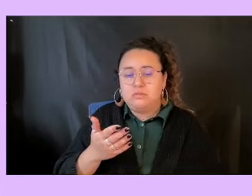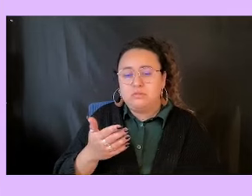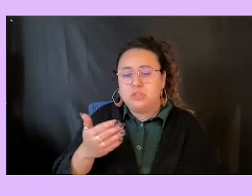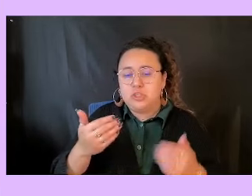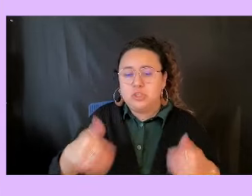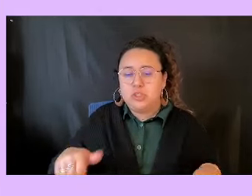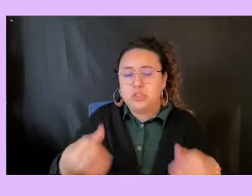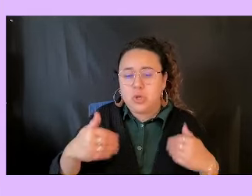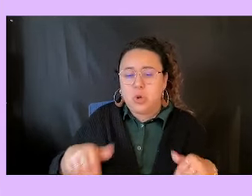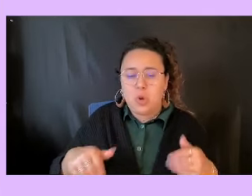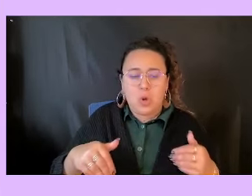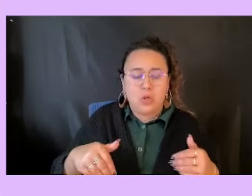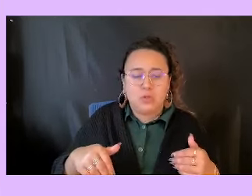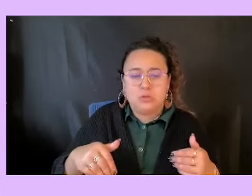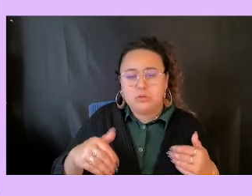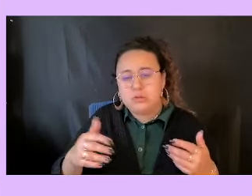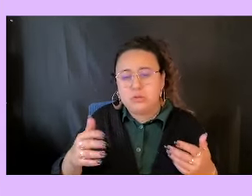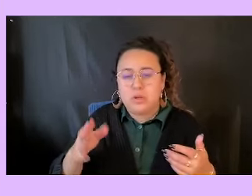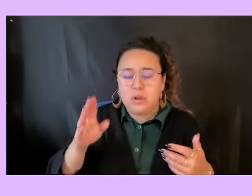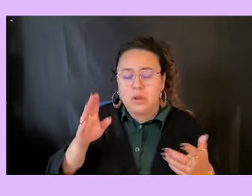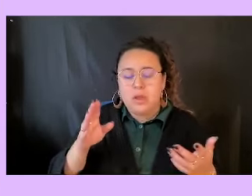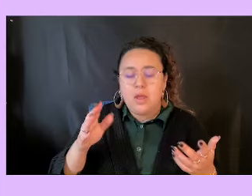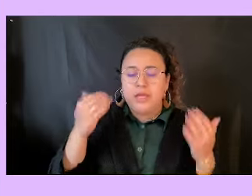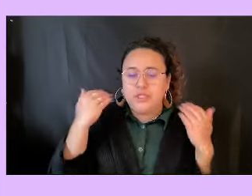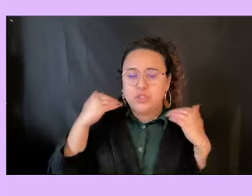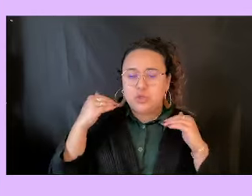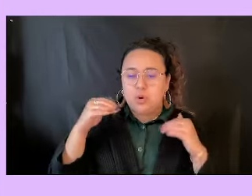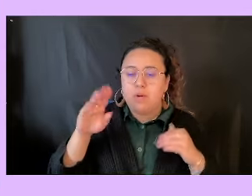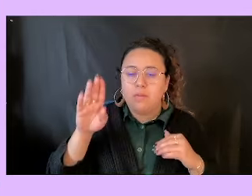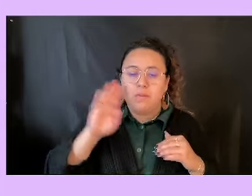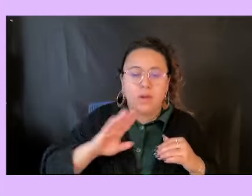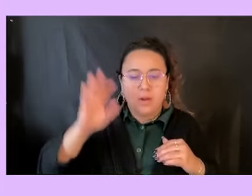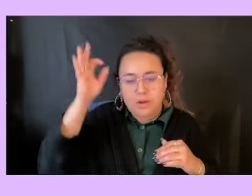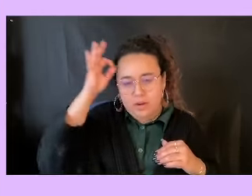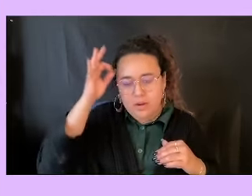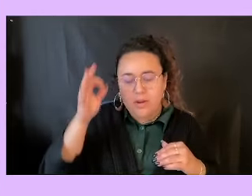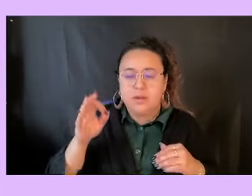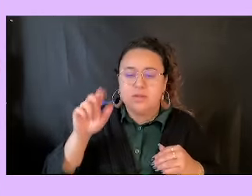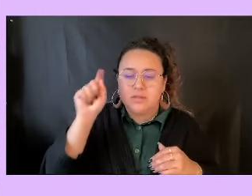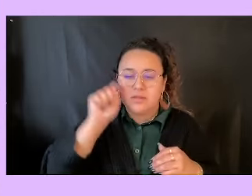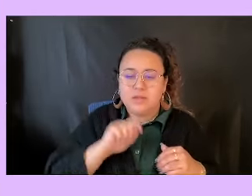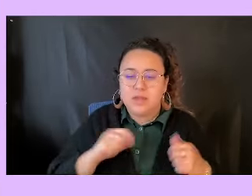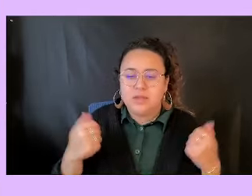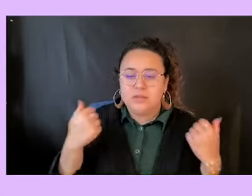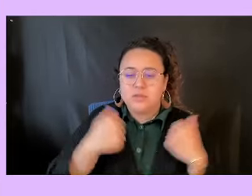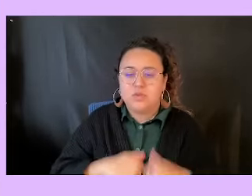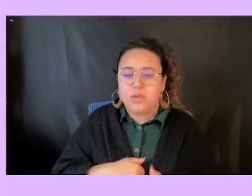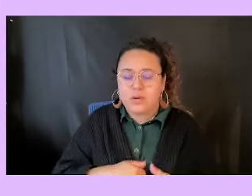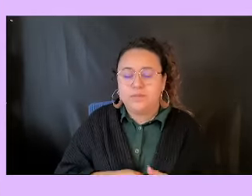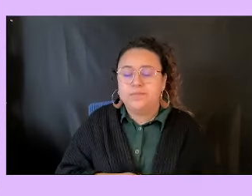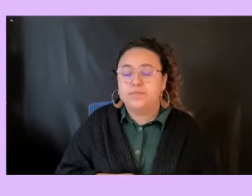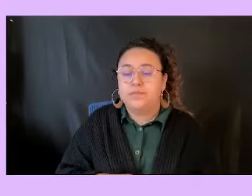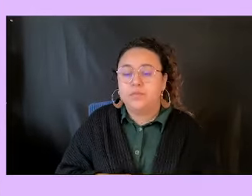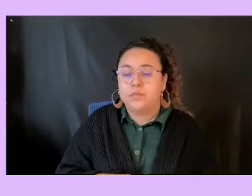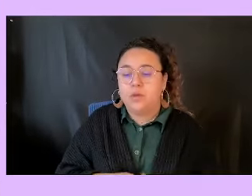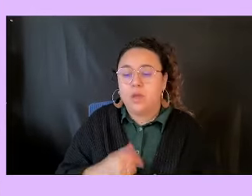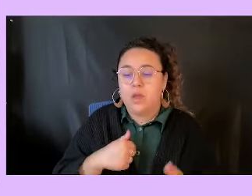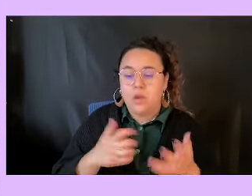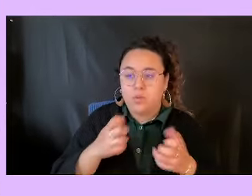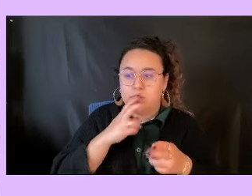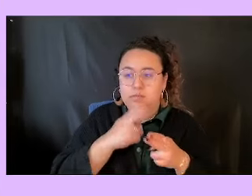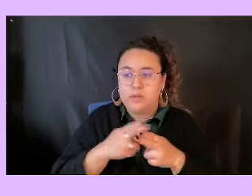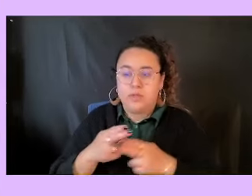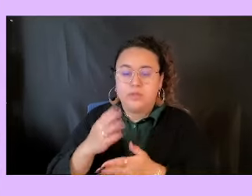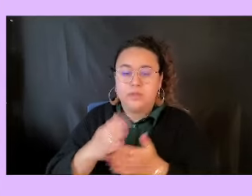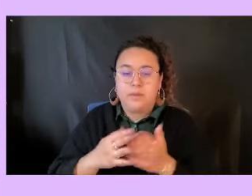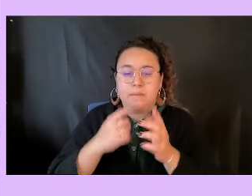short to short brown hair and in a beige sweater. I wanted to name some of my bright spots